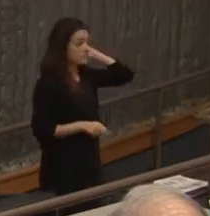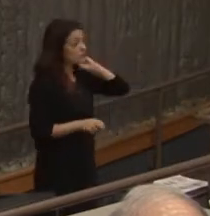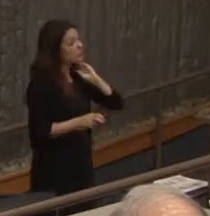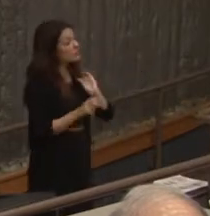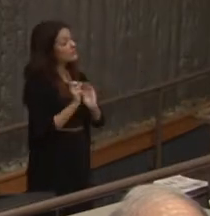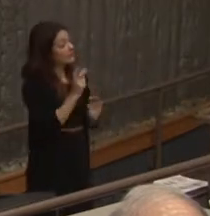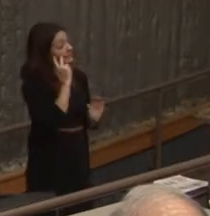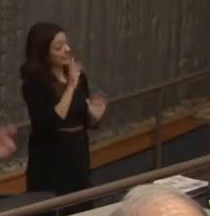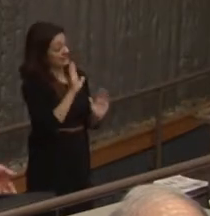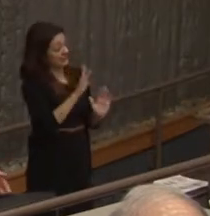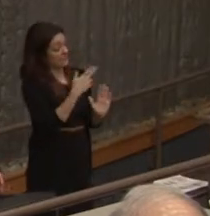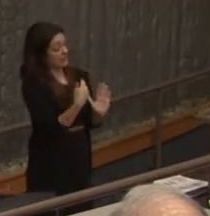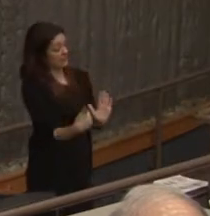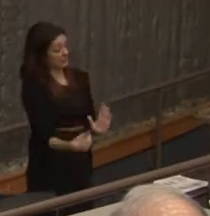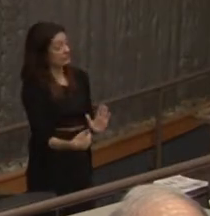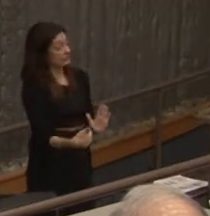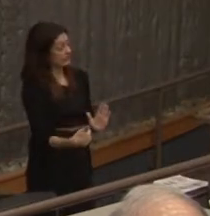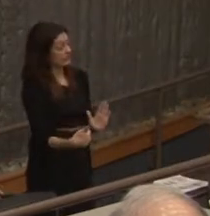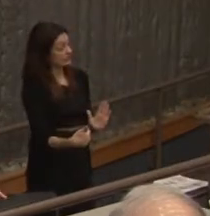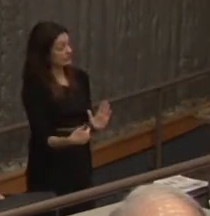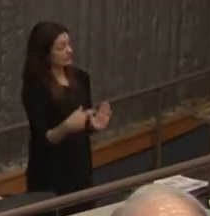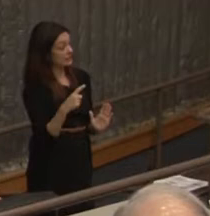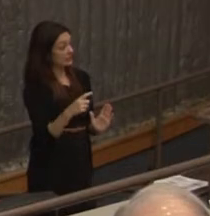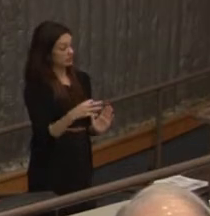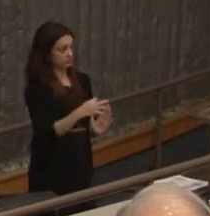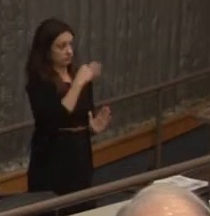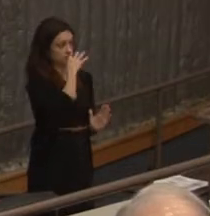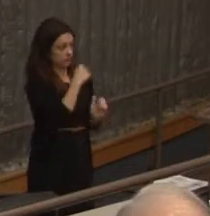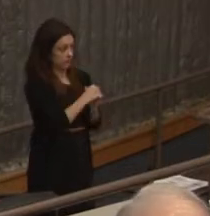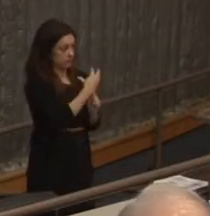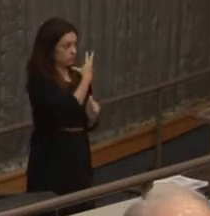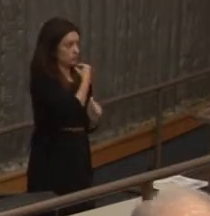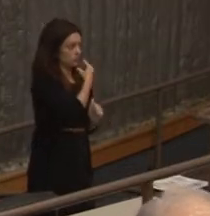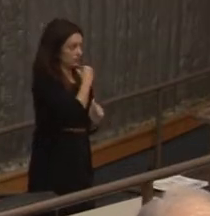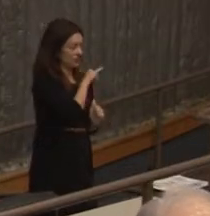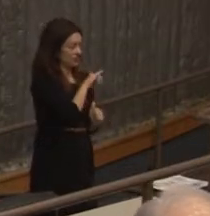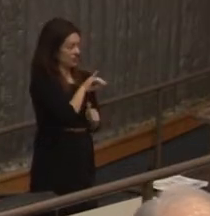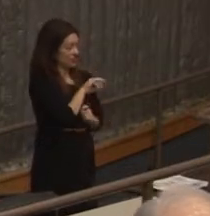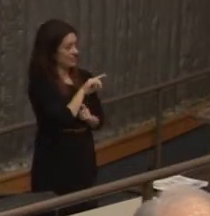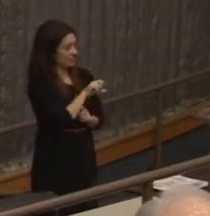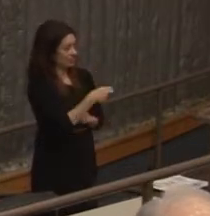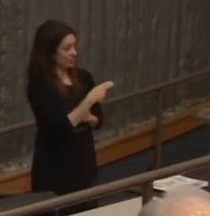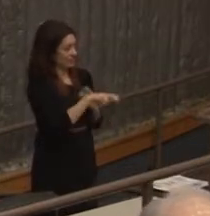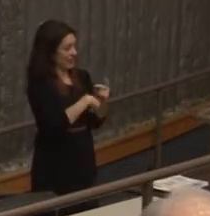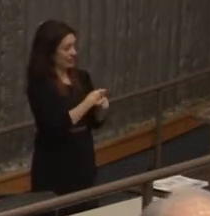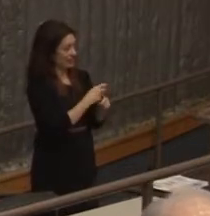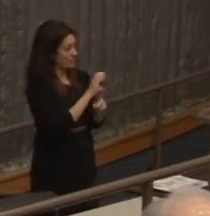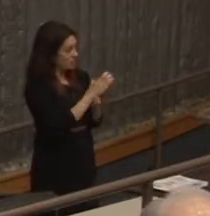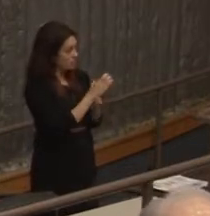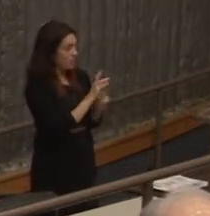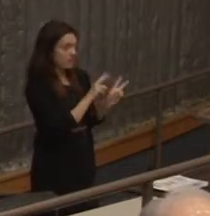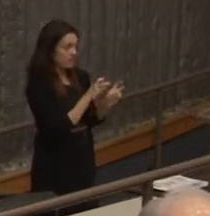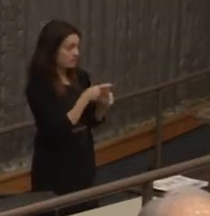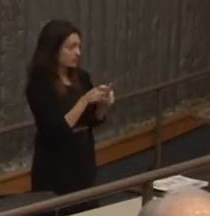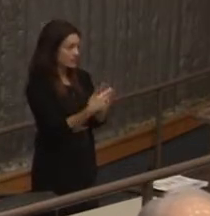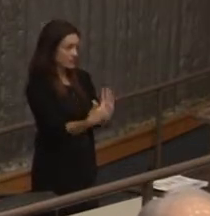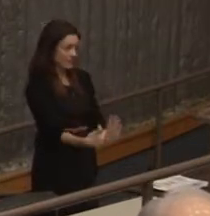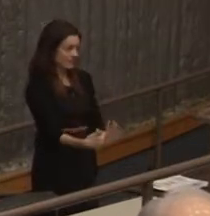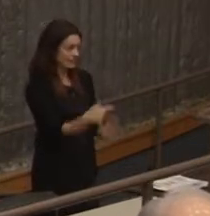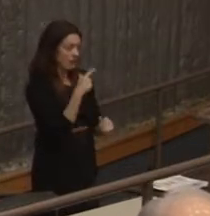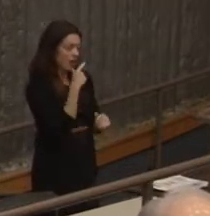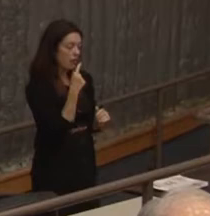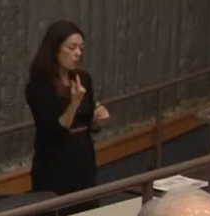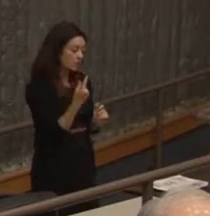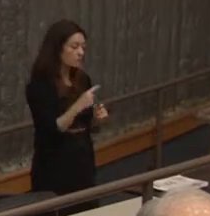is very learned in Yiddish and Jewish culture. The themes in his paintings are almost, not always,